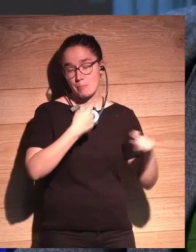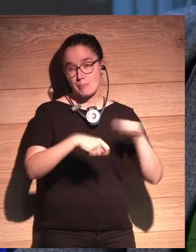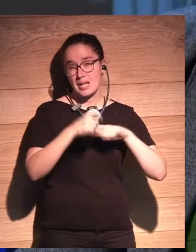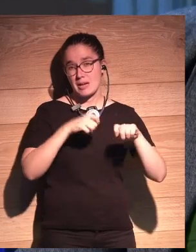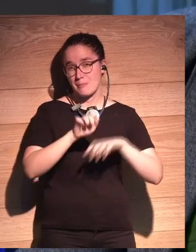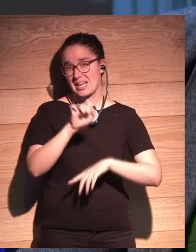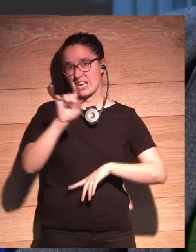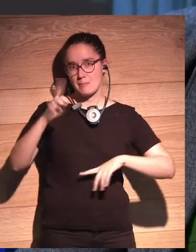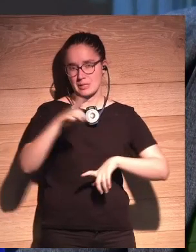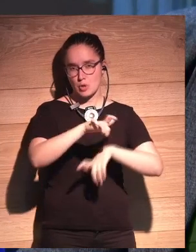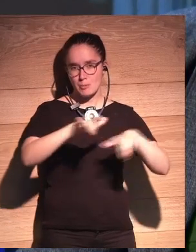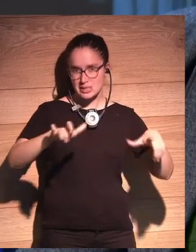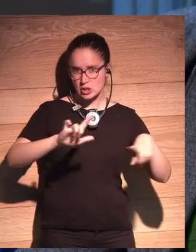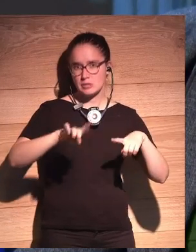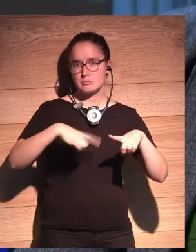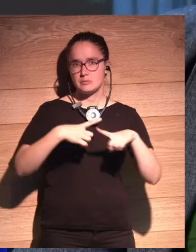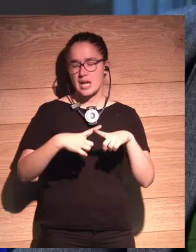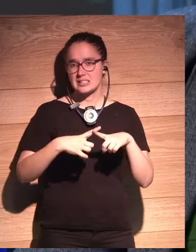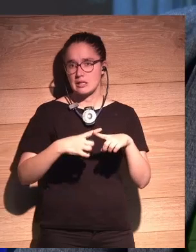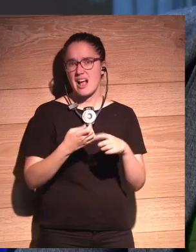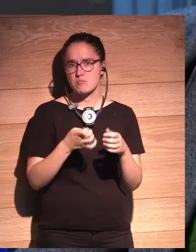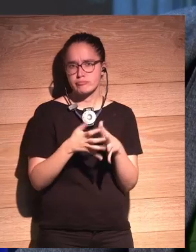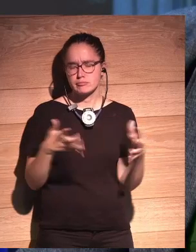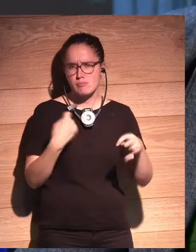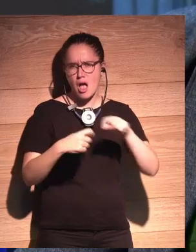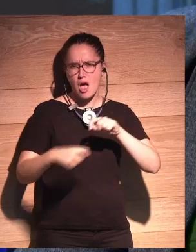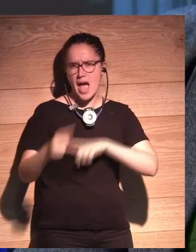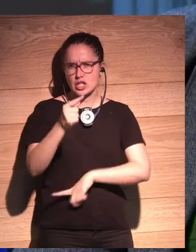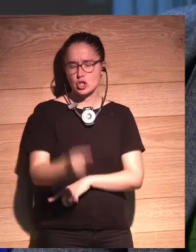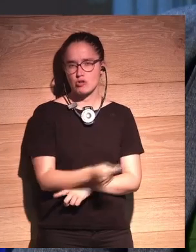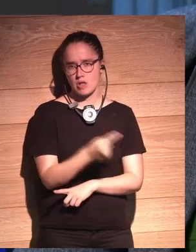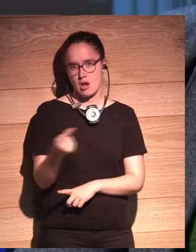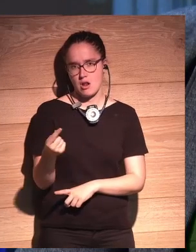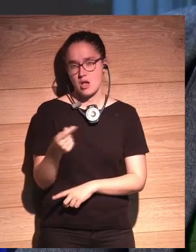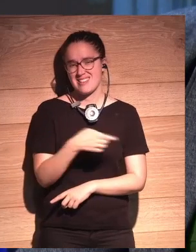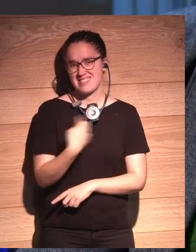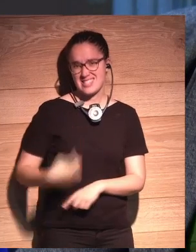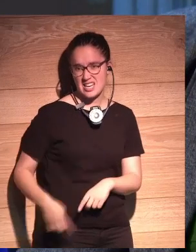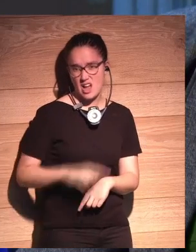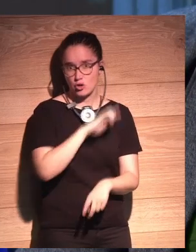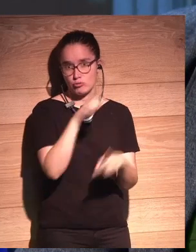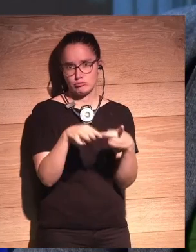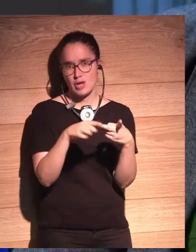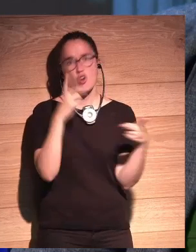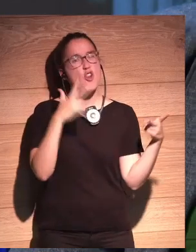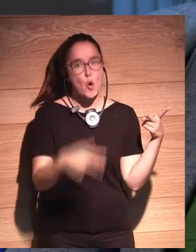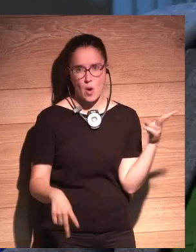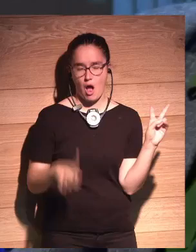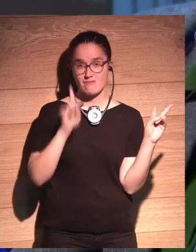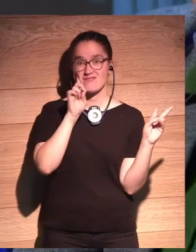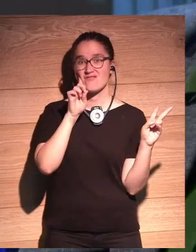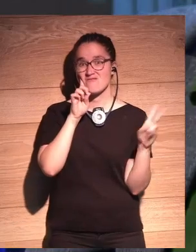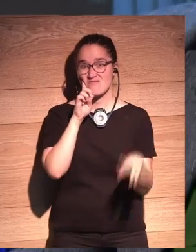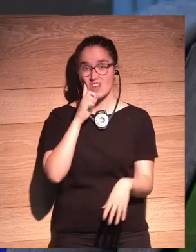it comes to electric cars in the world, after China. And of course, the population of Norway can fit into a